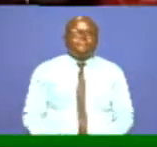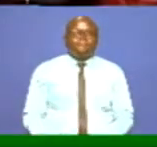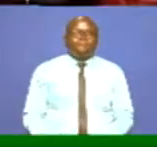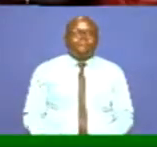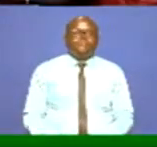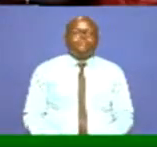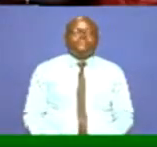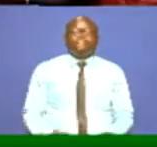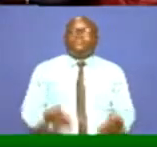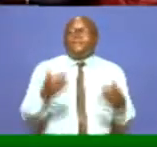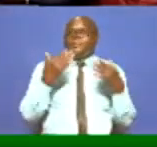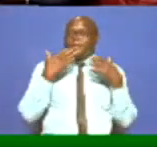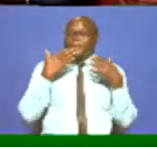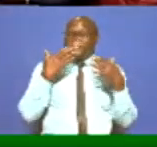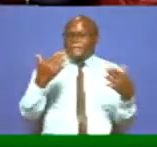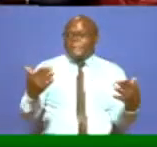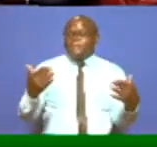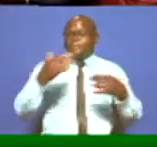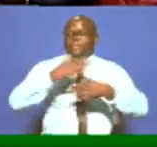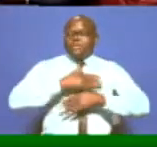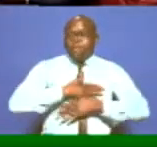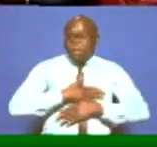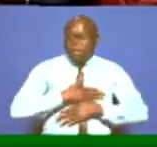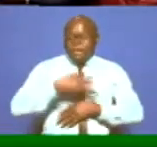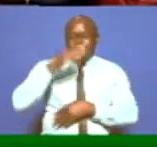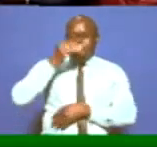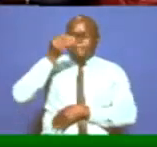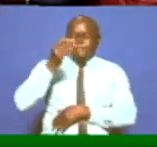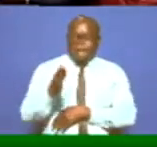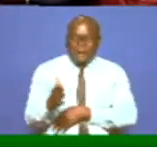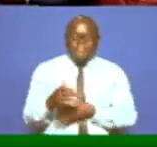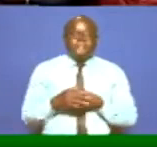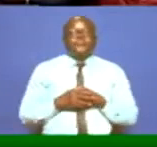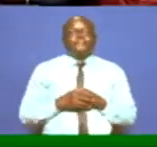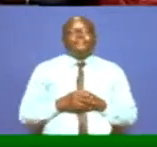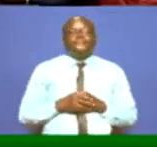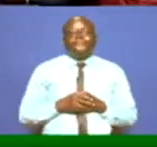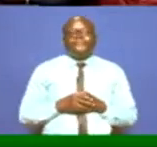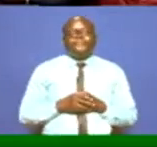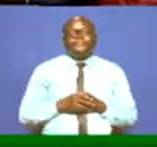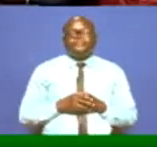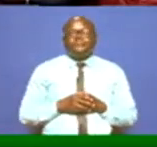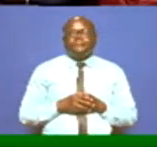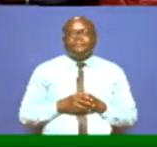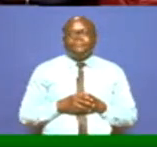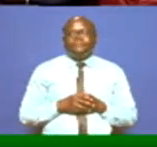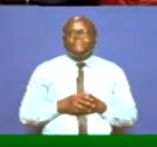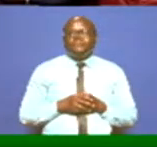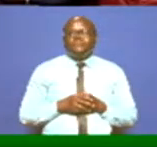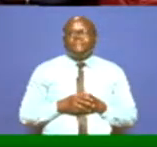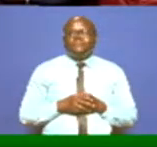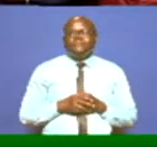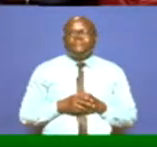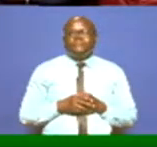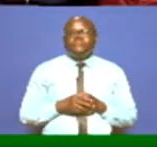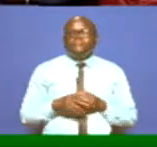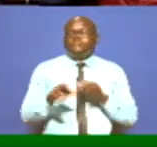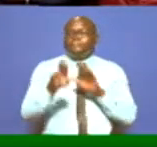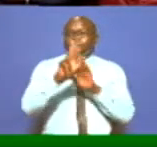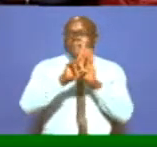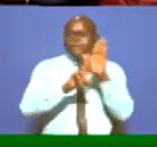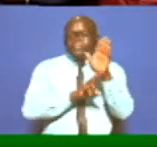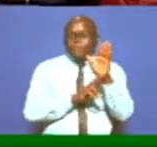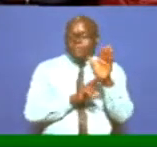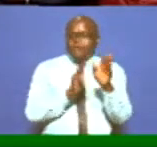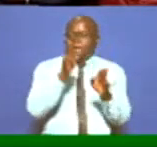Thank you, Honorable Speaker. Honorable Speaker, pursuant to the provisions of Standing Order